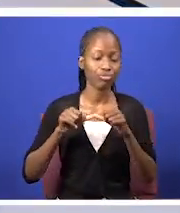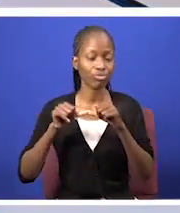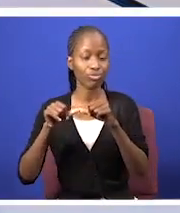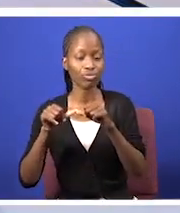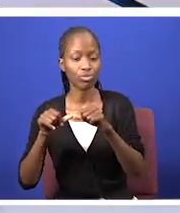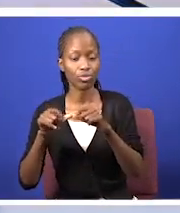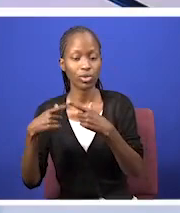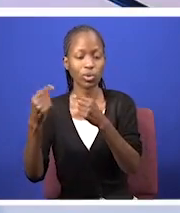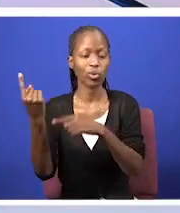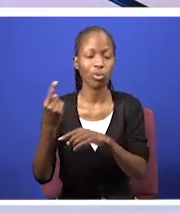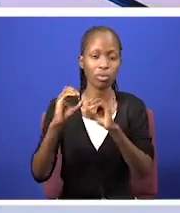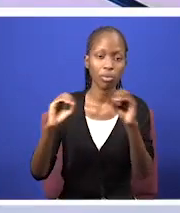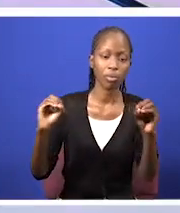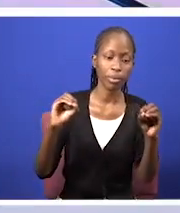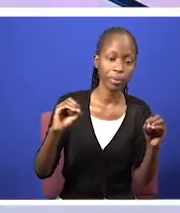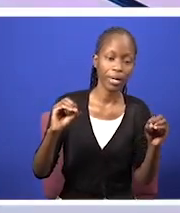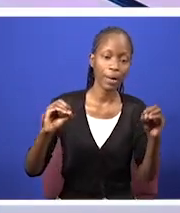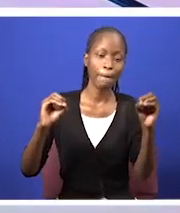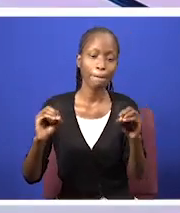go alone.